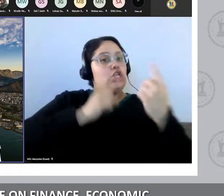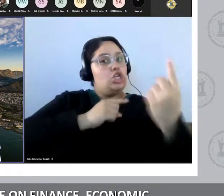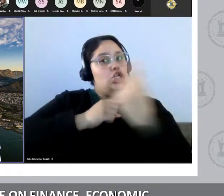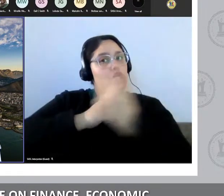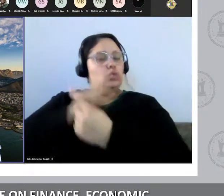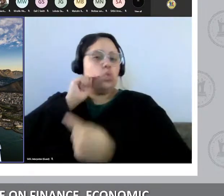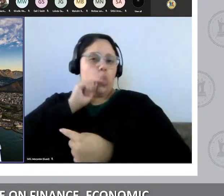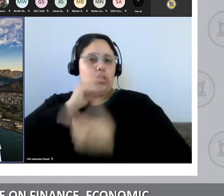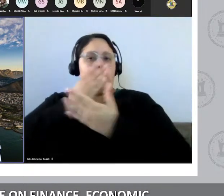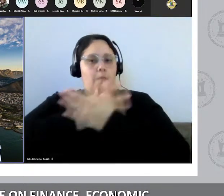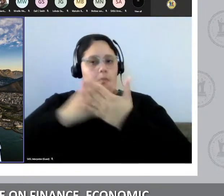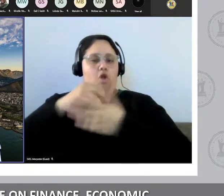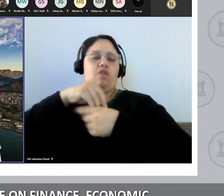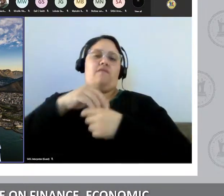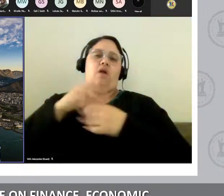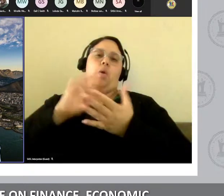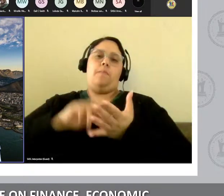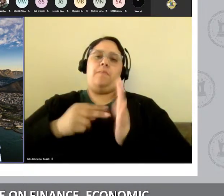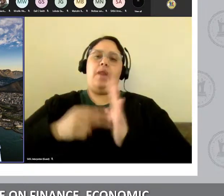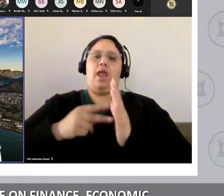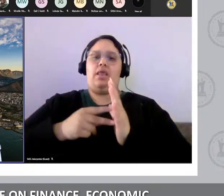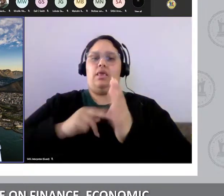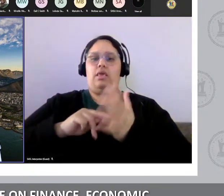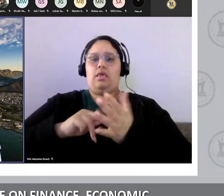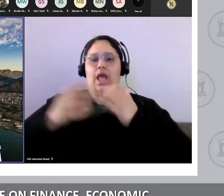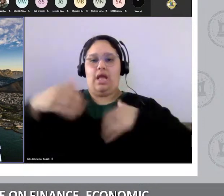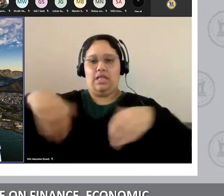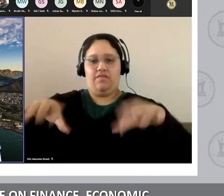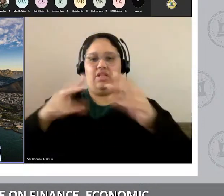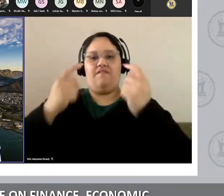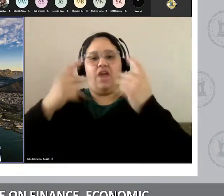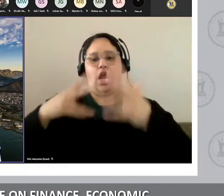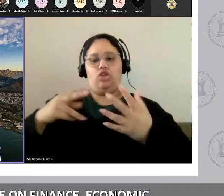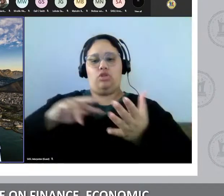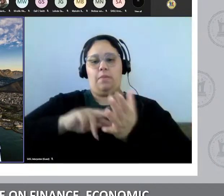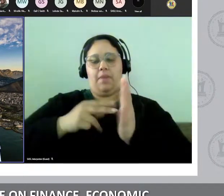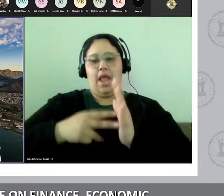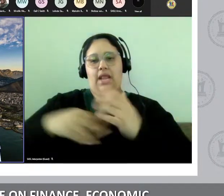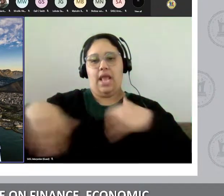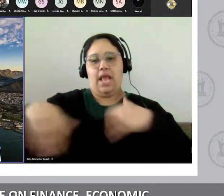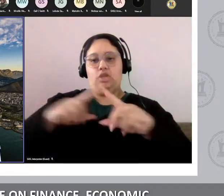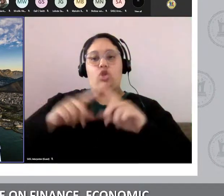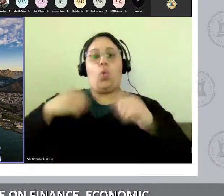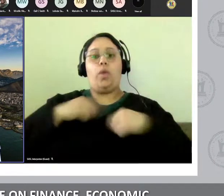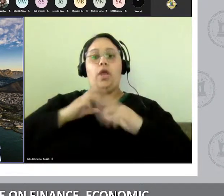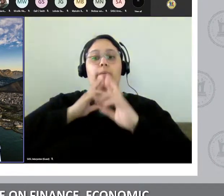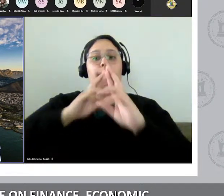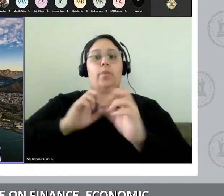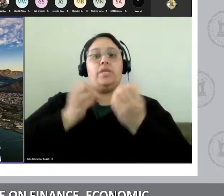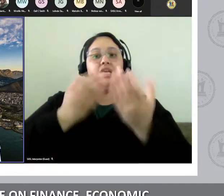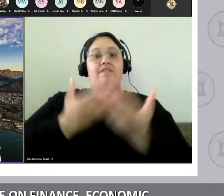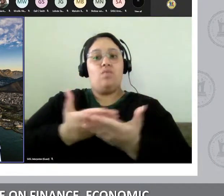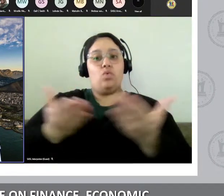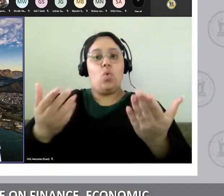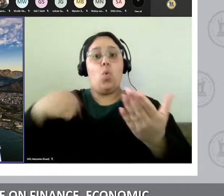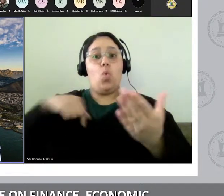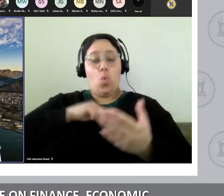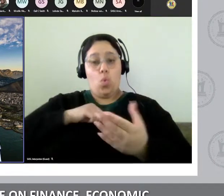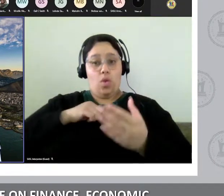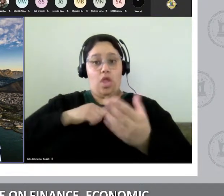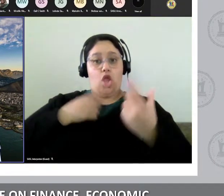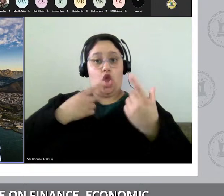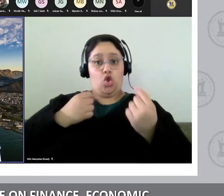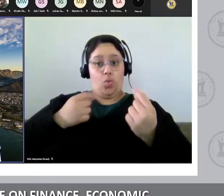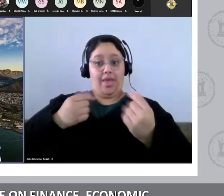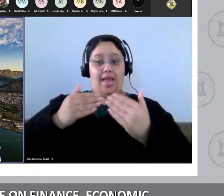planning exercise. It's one of the parts of our financial planning exercise in here. So what we're reporting to you there is, are we running